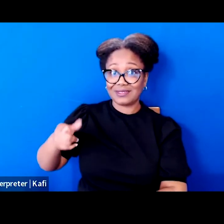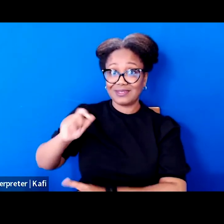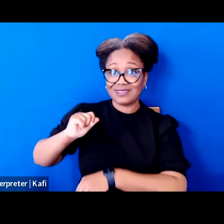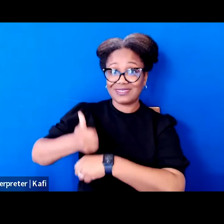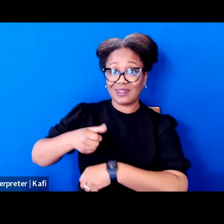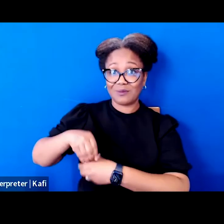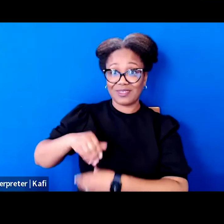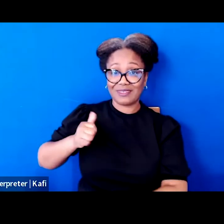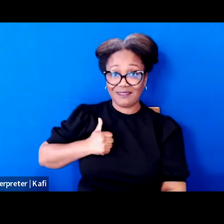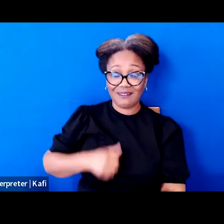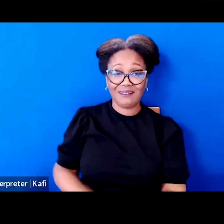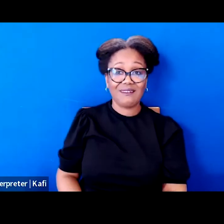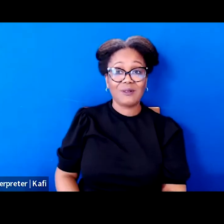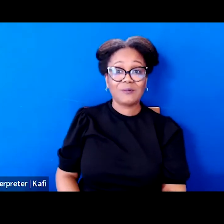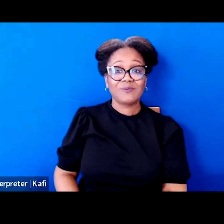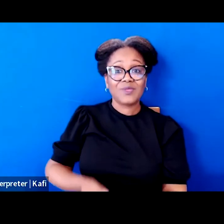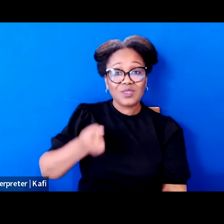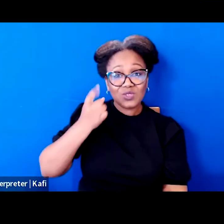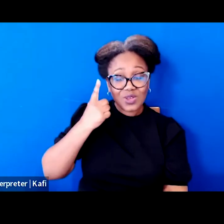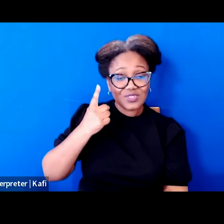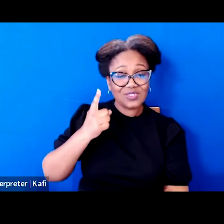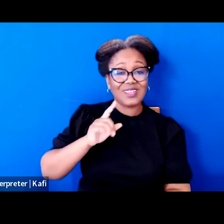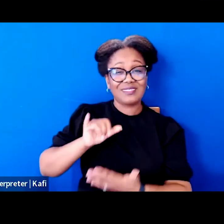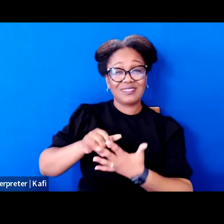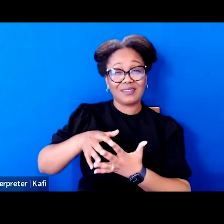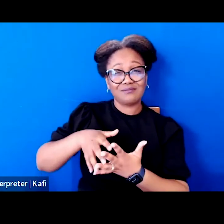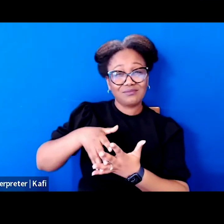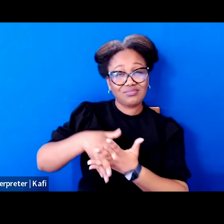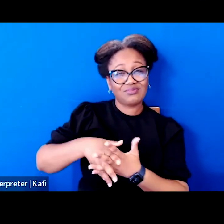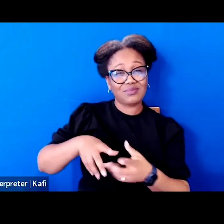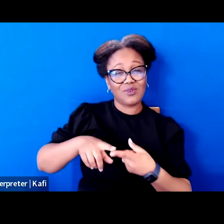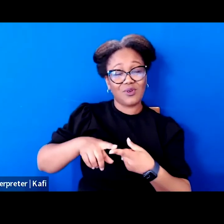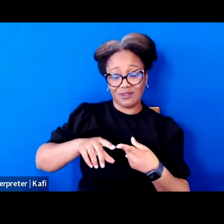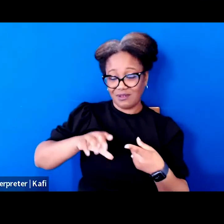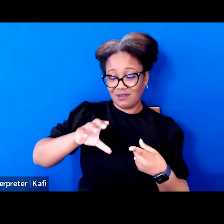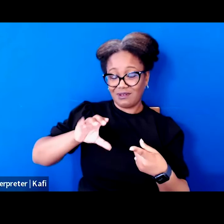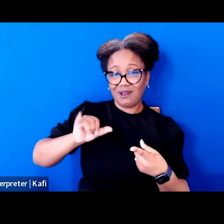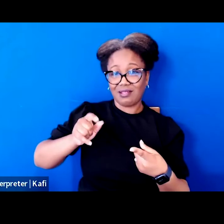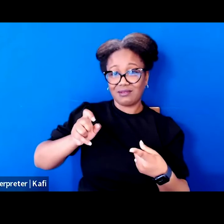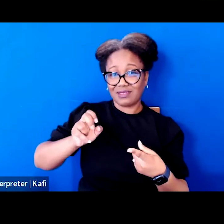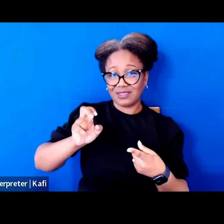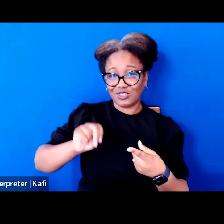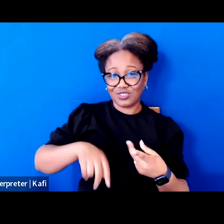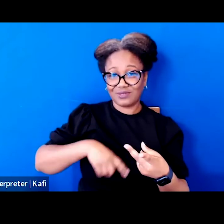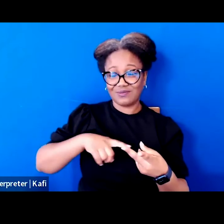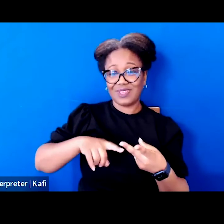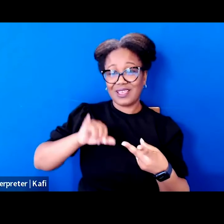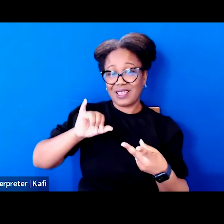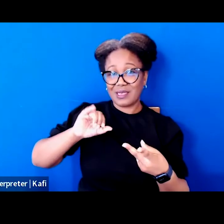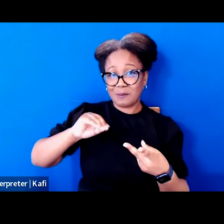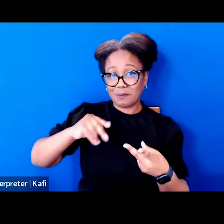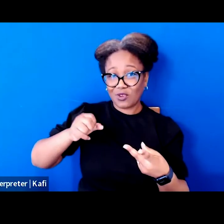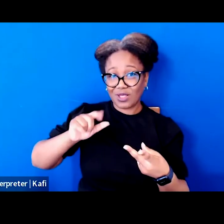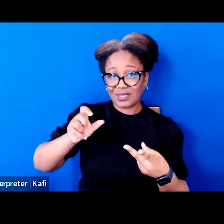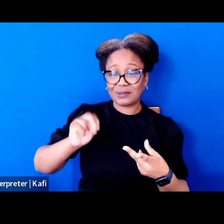And this is why when I talk about Canada, we cannot talk about femicide without talking